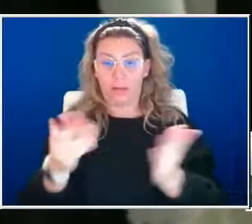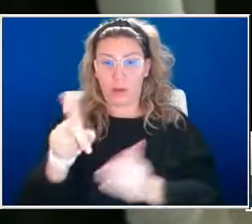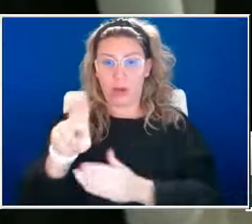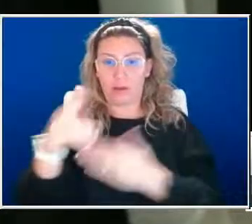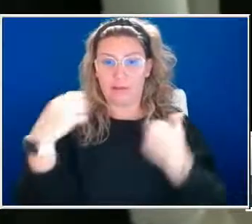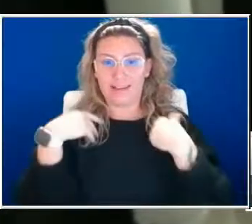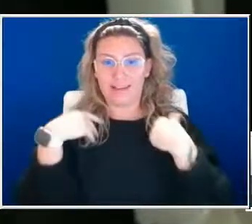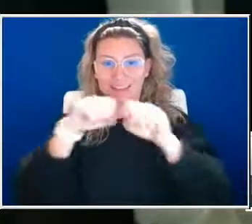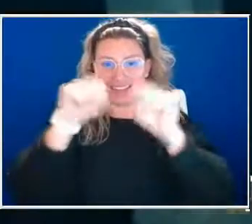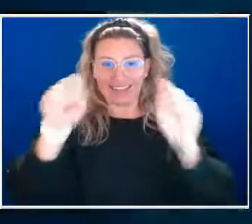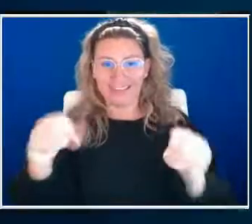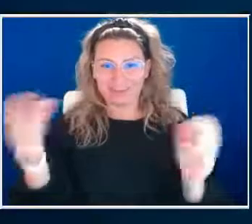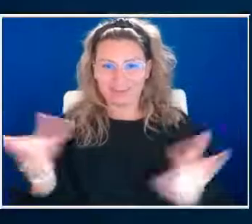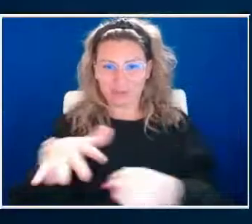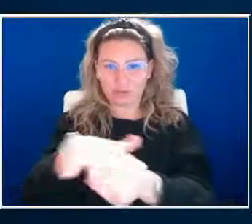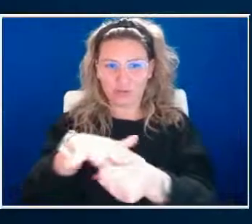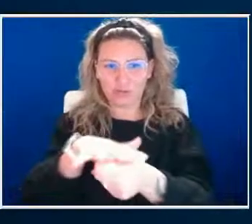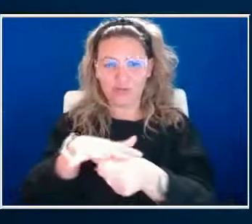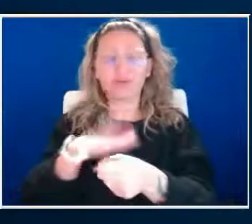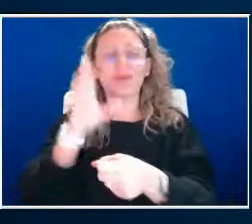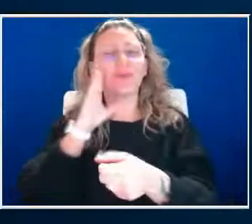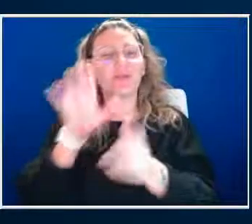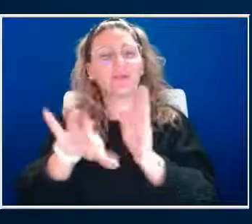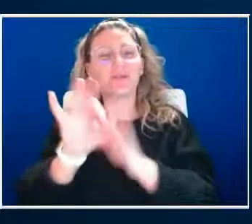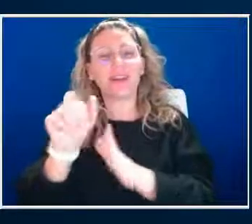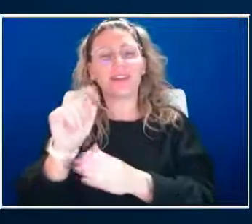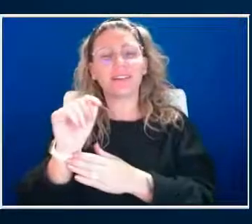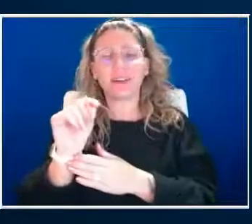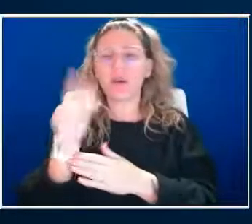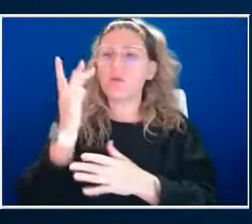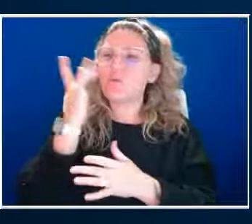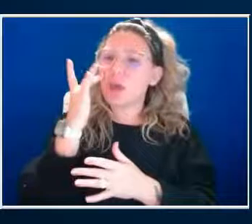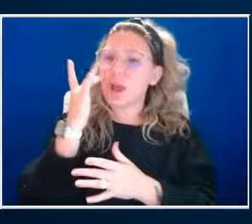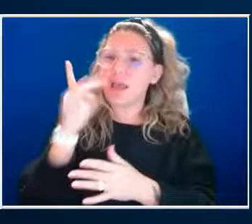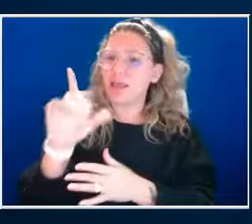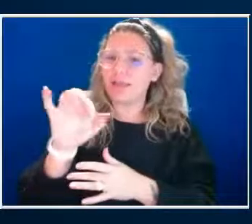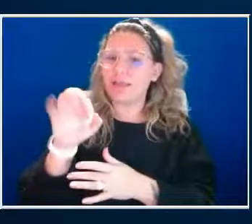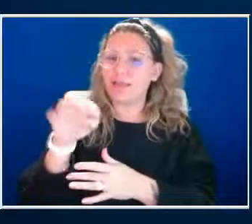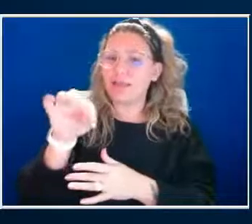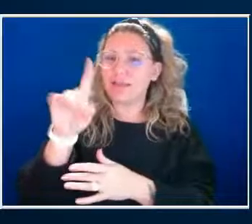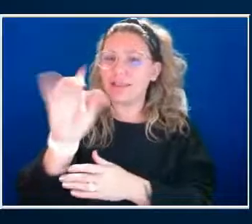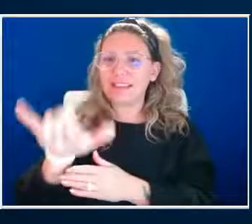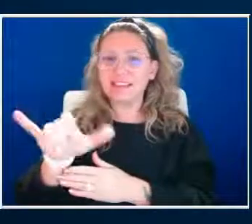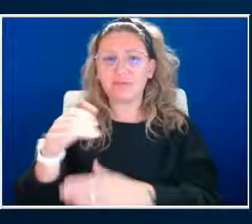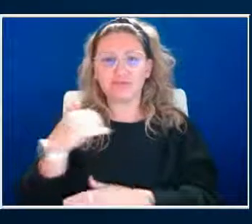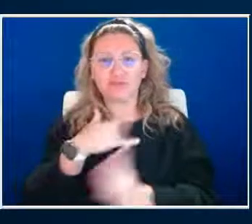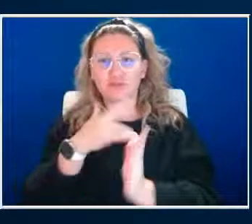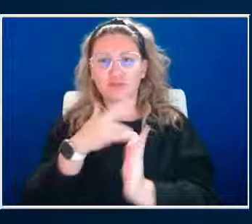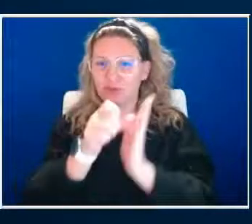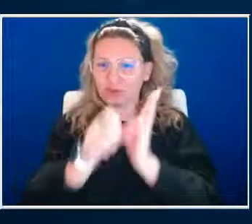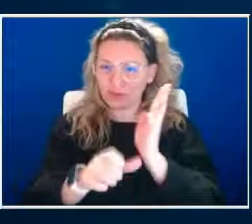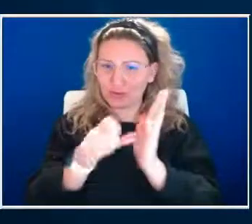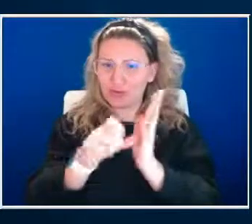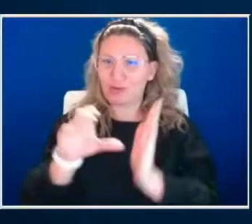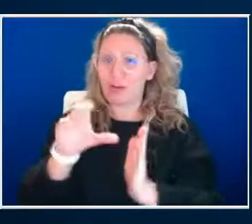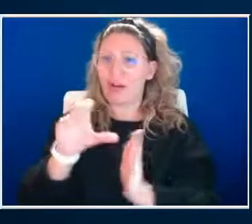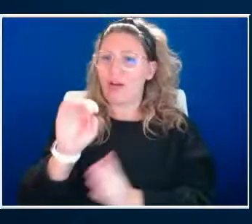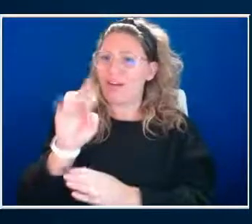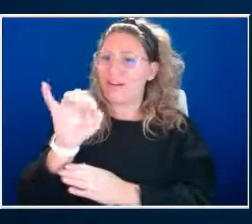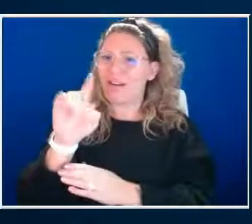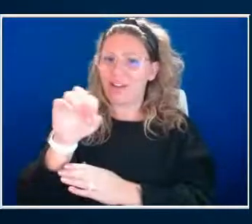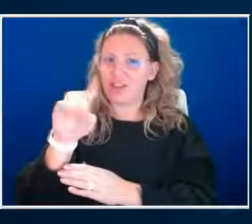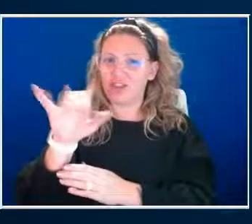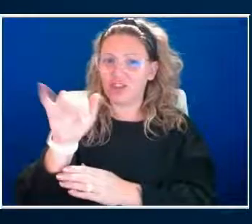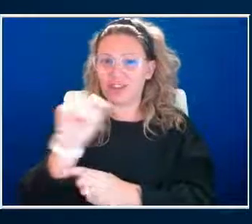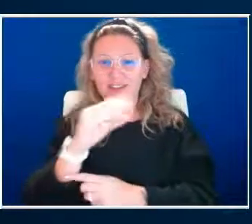find out. Our experts today are Dr. Lindsay Kilgore, a breast surgical oncologist here at the health system. Good morning. Good morning. Also joining us virtually is Dr.